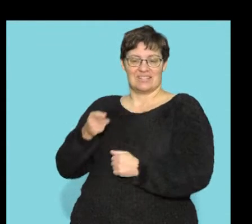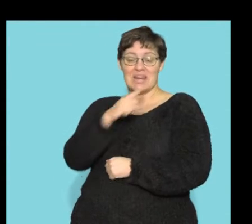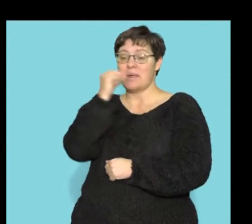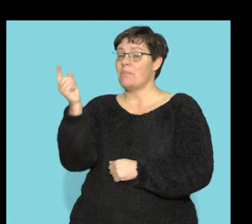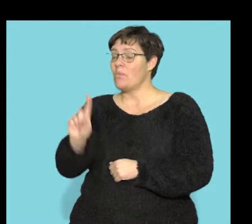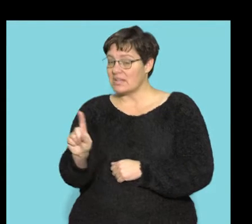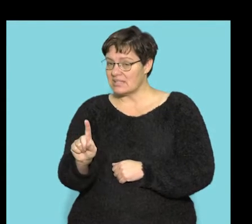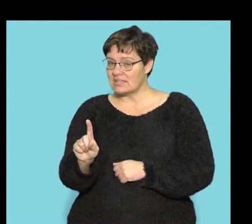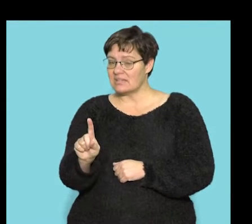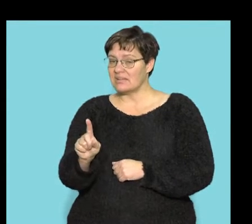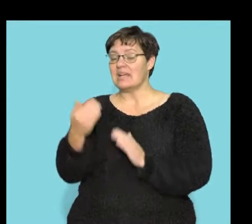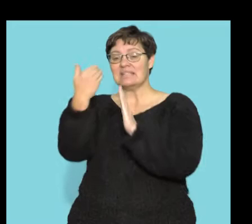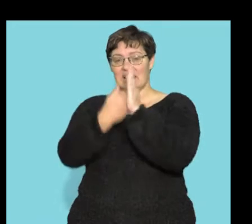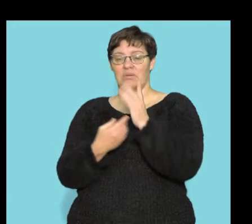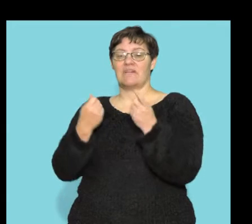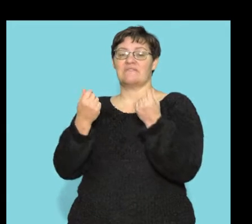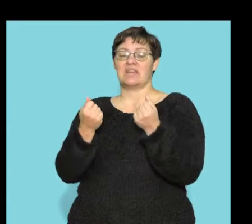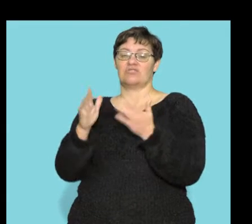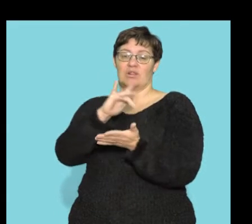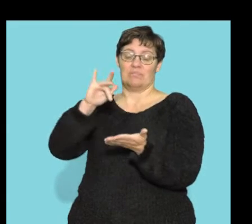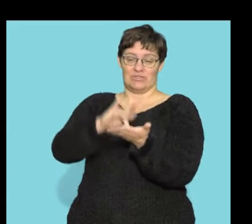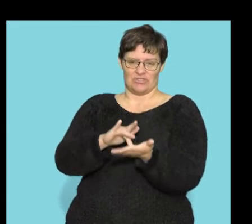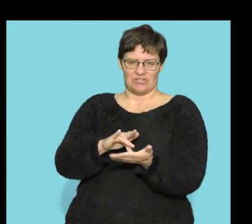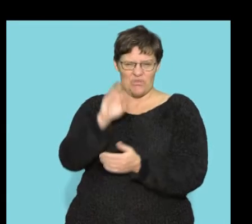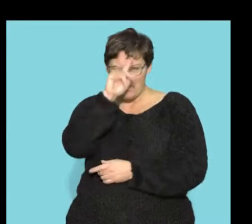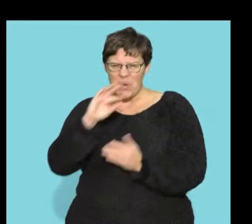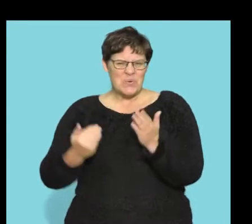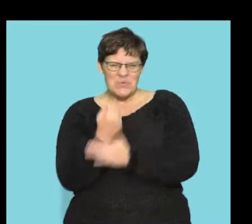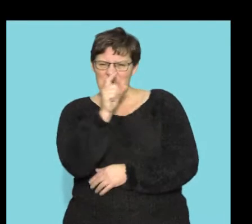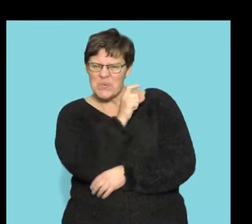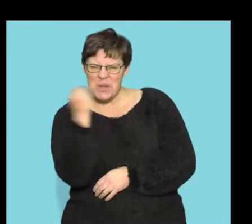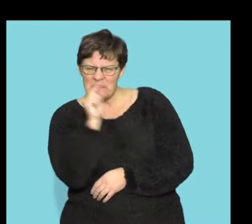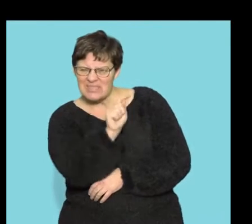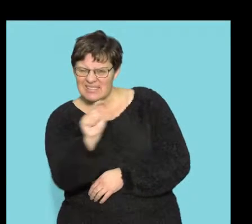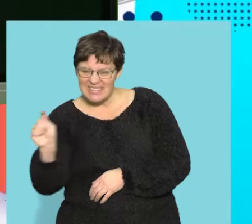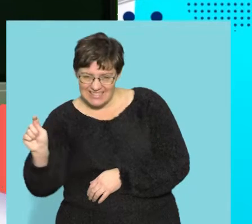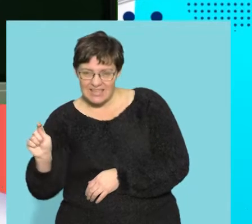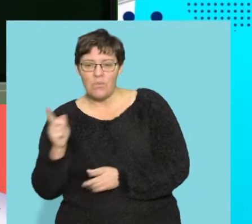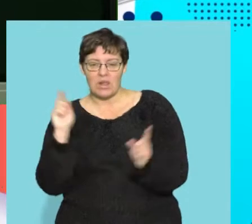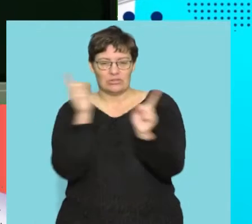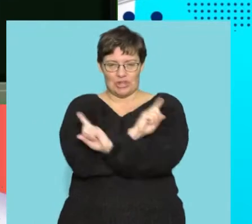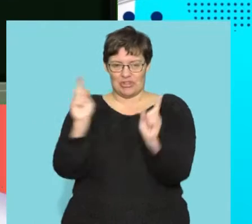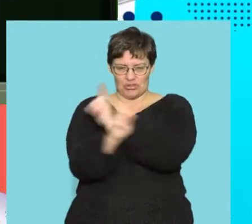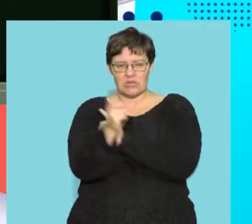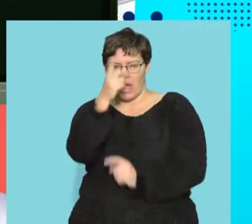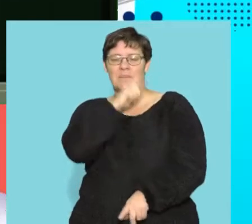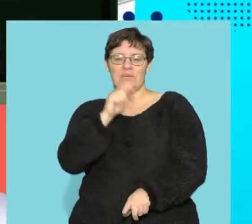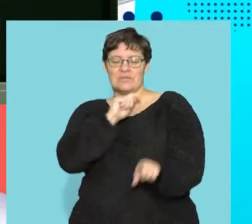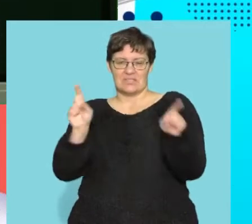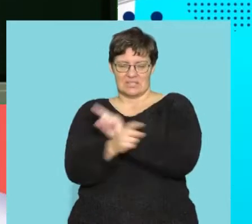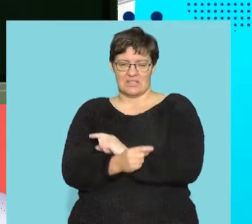sheet, namely the statement of financial position. Remember the new names that are being used, so we'll use them